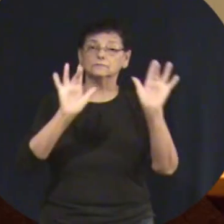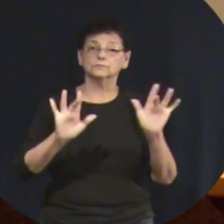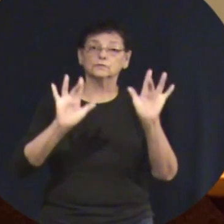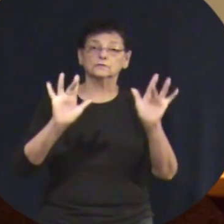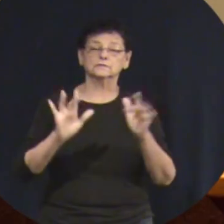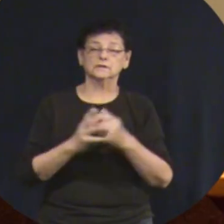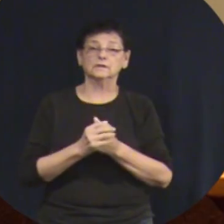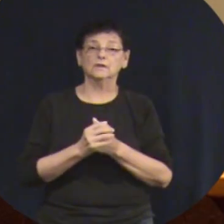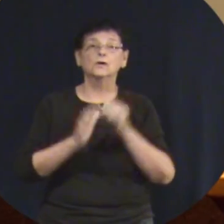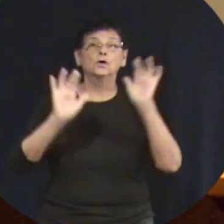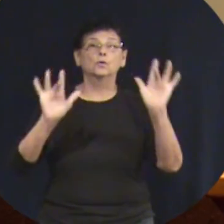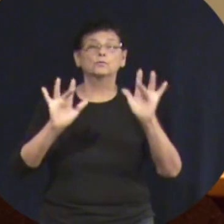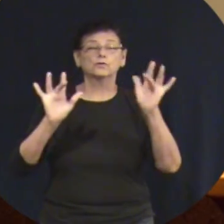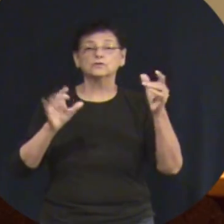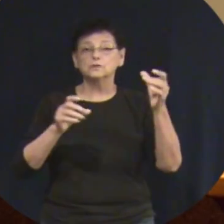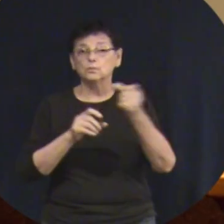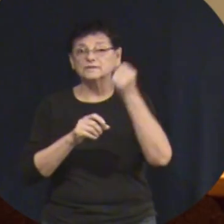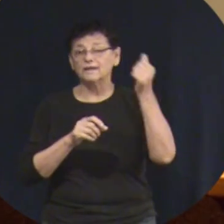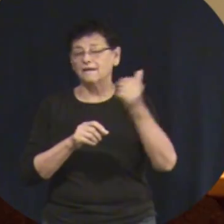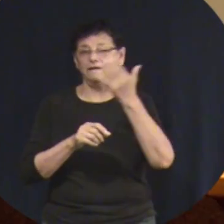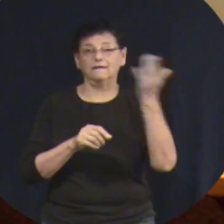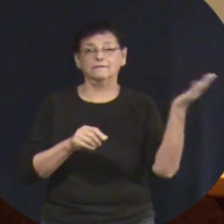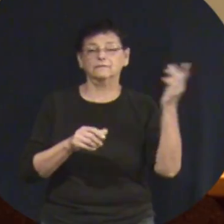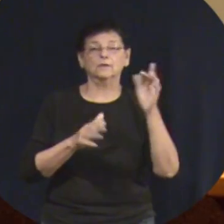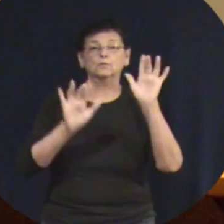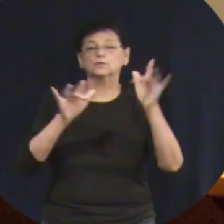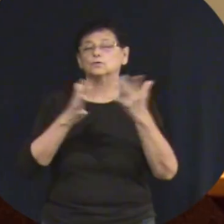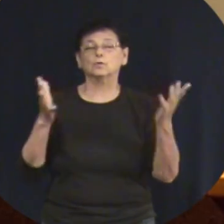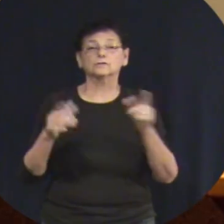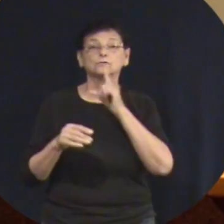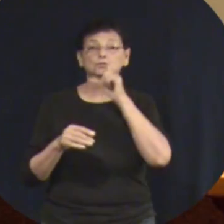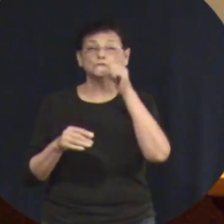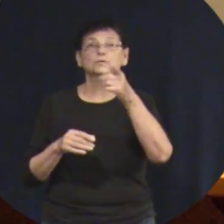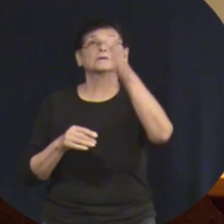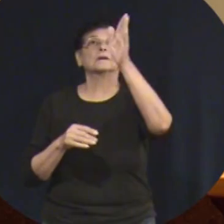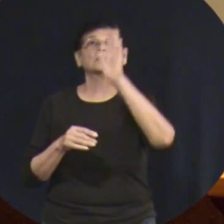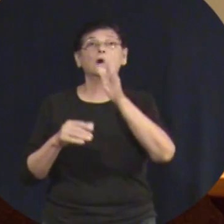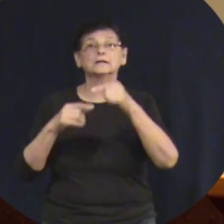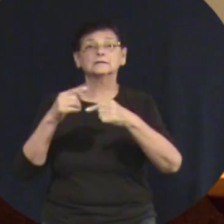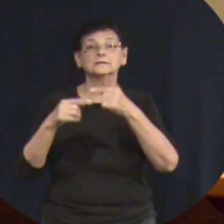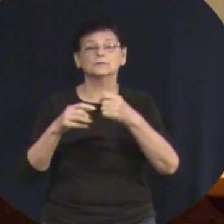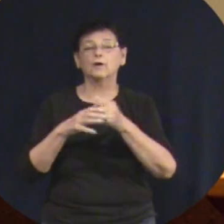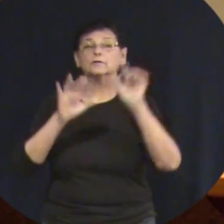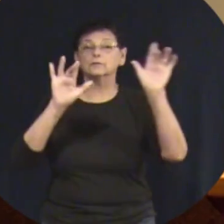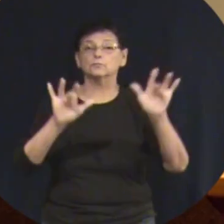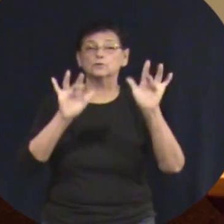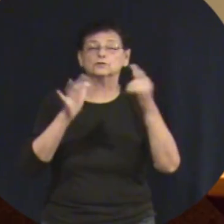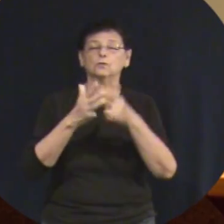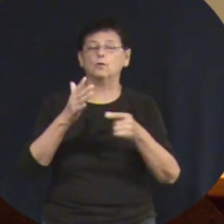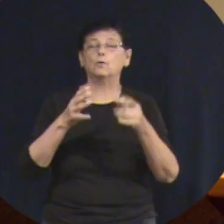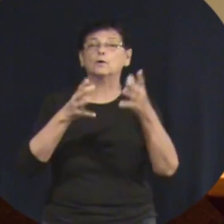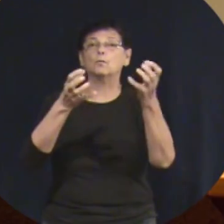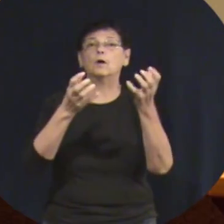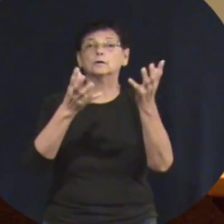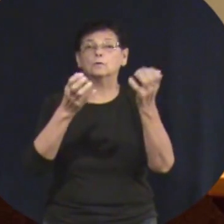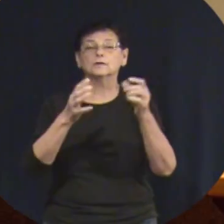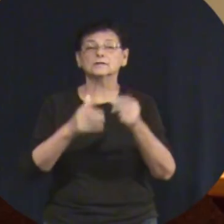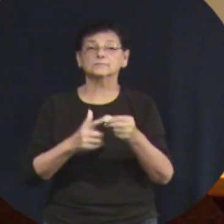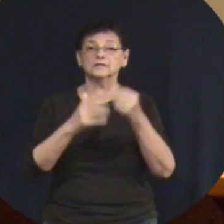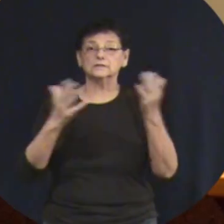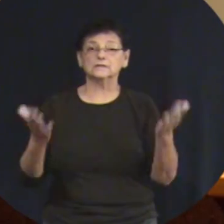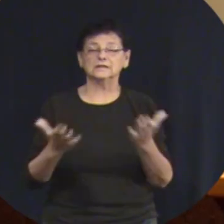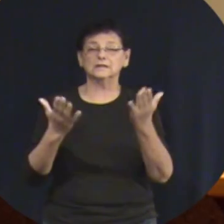mercy. Mercy trumps everything. Mercy is what truly God is about, and mercy is what we long for,